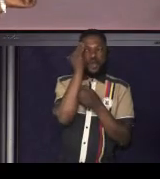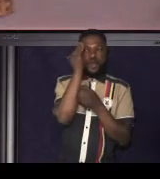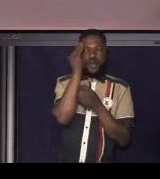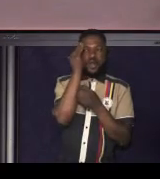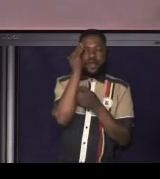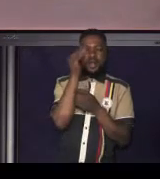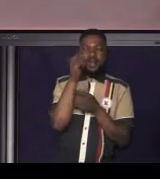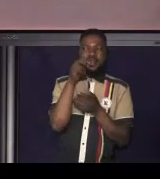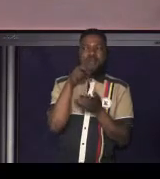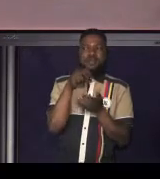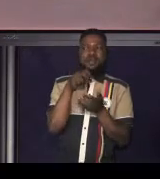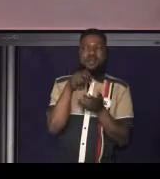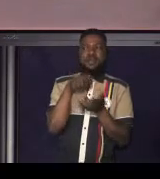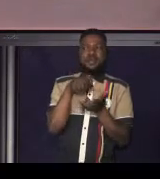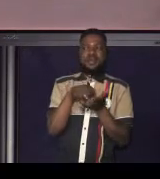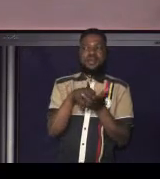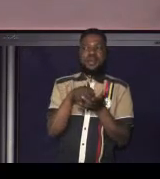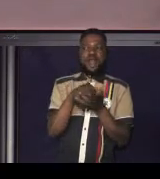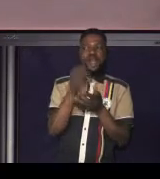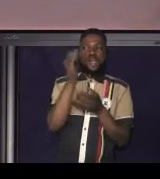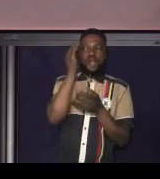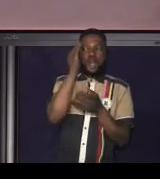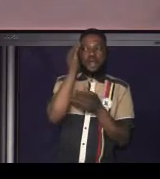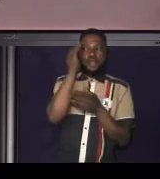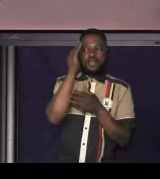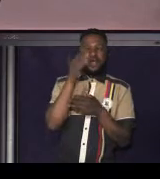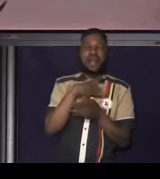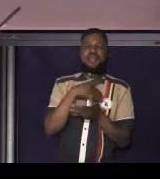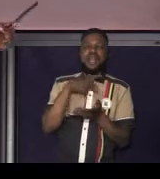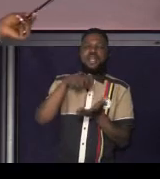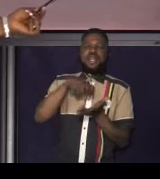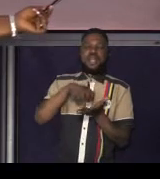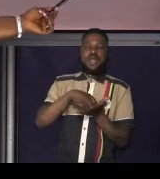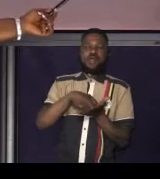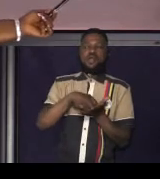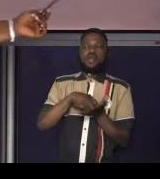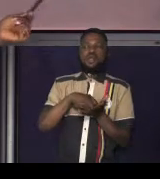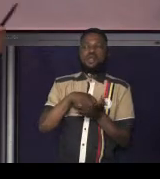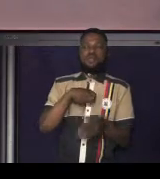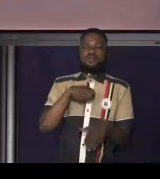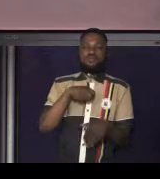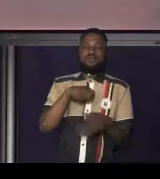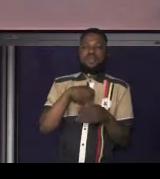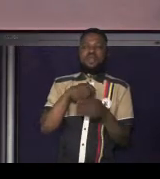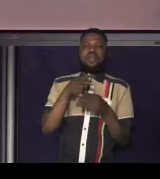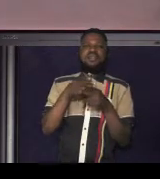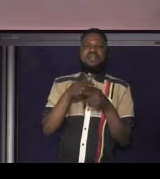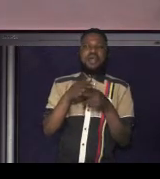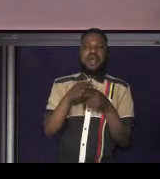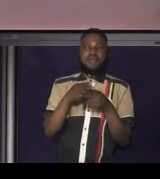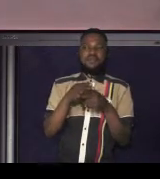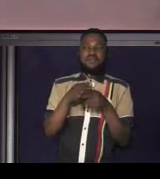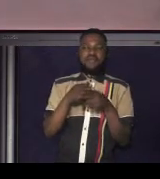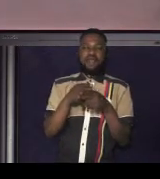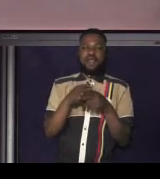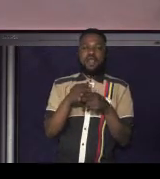no, knee, knowledge, and kneel.